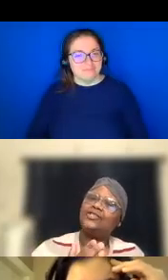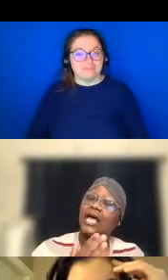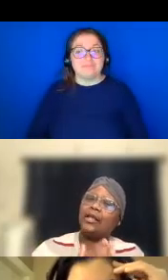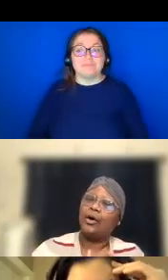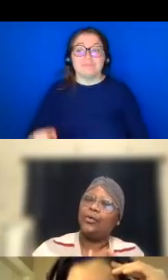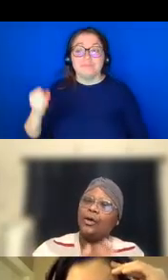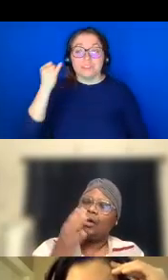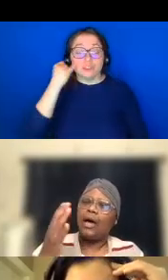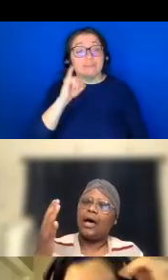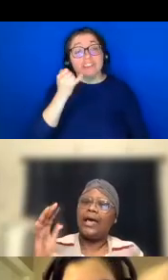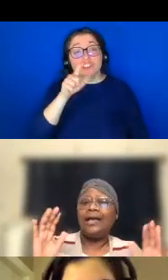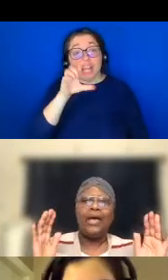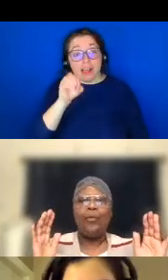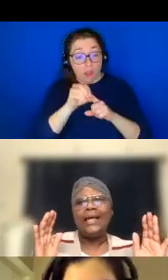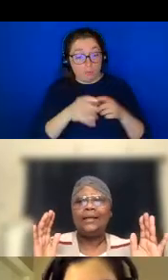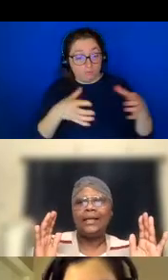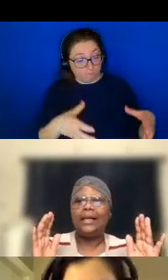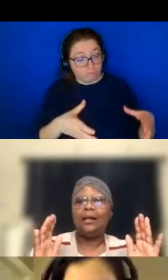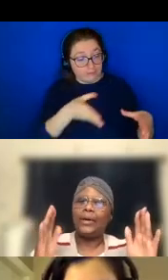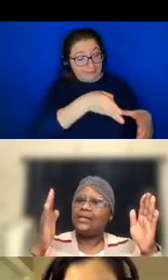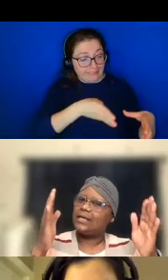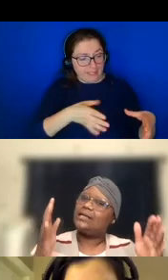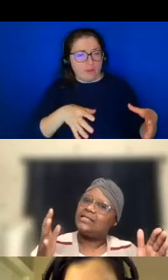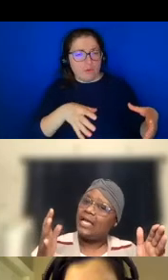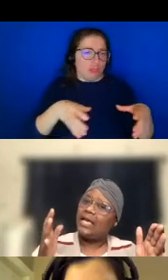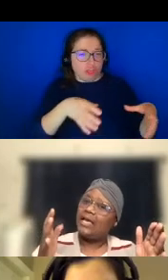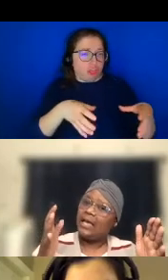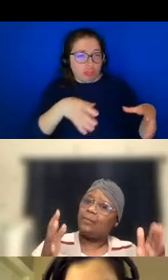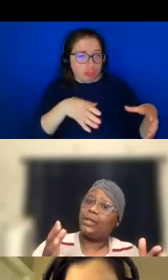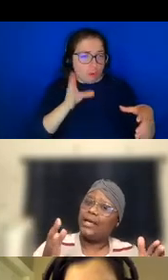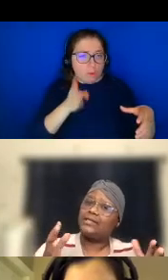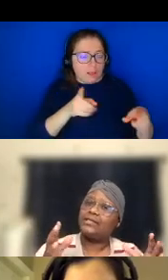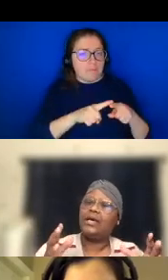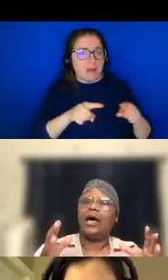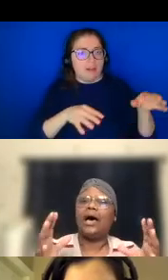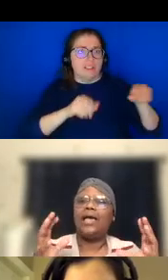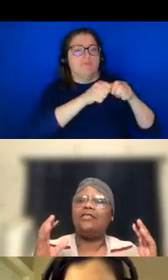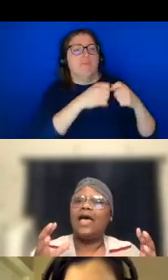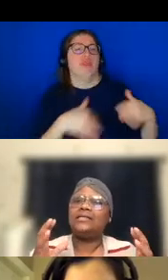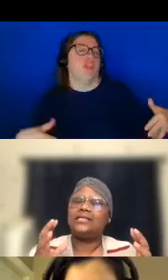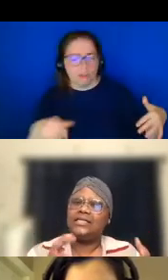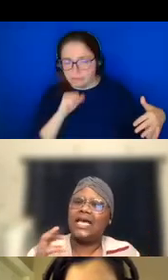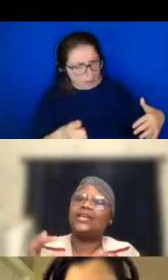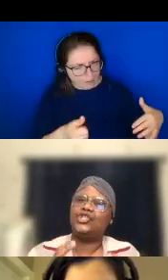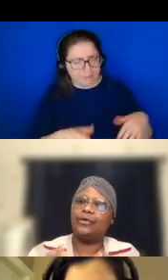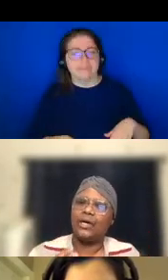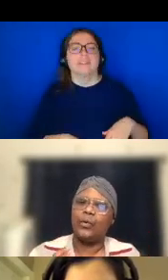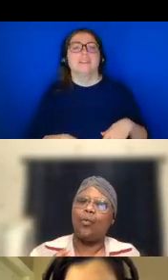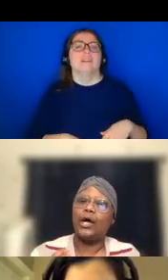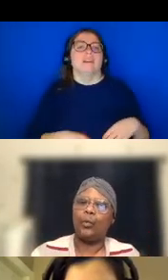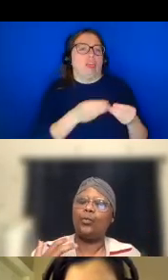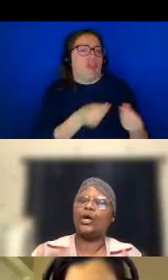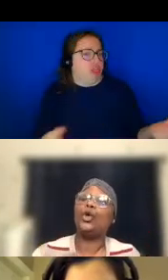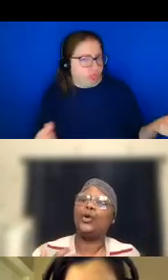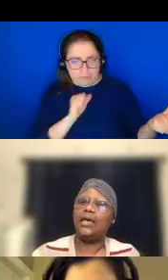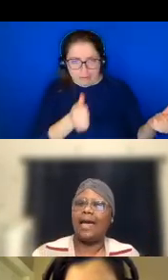into Jell-O, it may wiggle a little, but it's going to stay in place. And that's the texture that we want